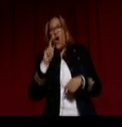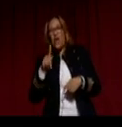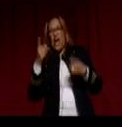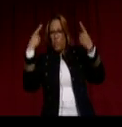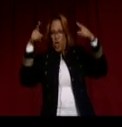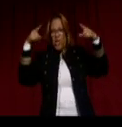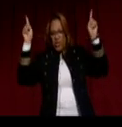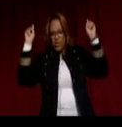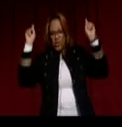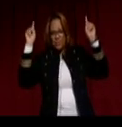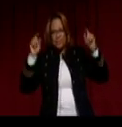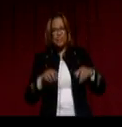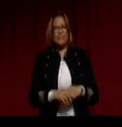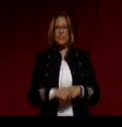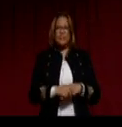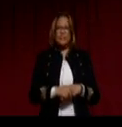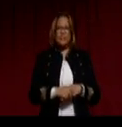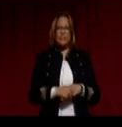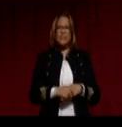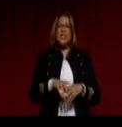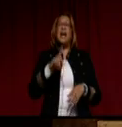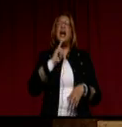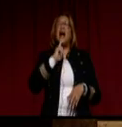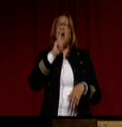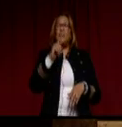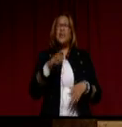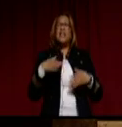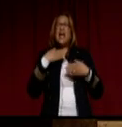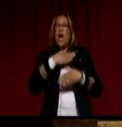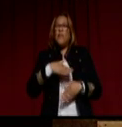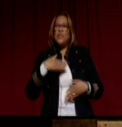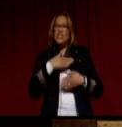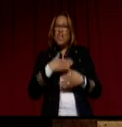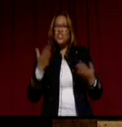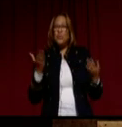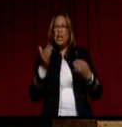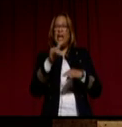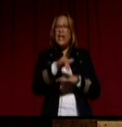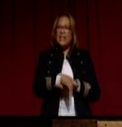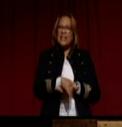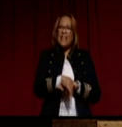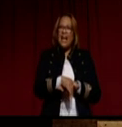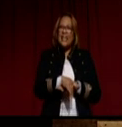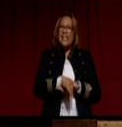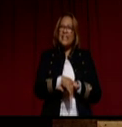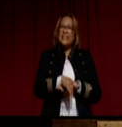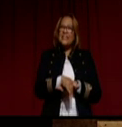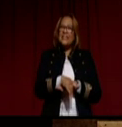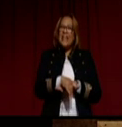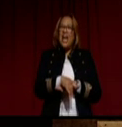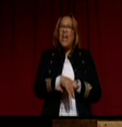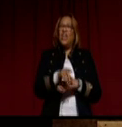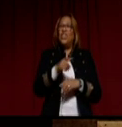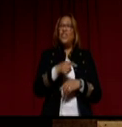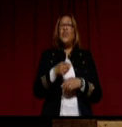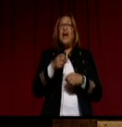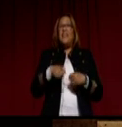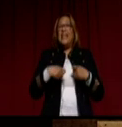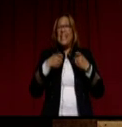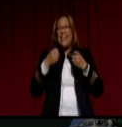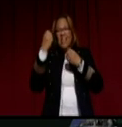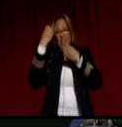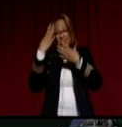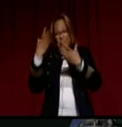this? Well, I really appreciate you being on tonight. You have really enlightened those who are